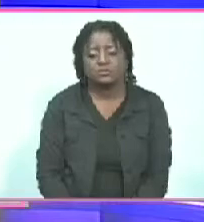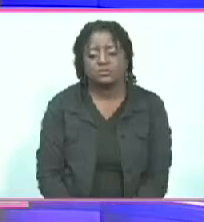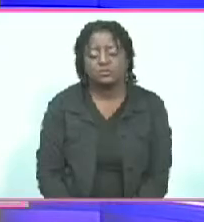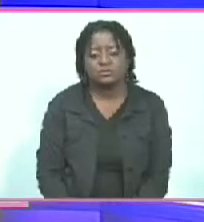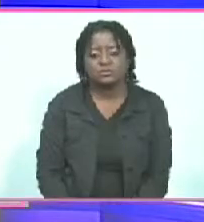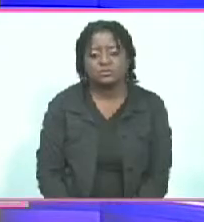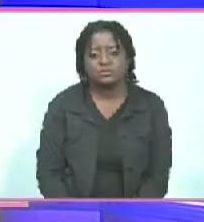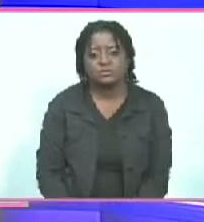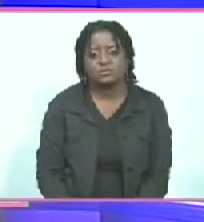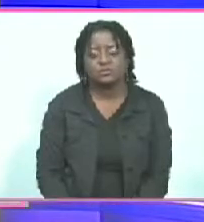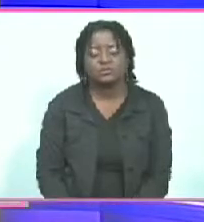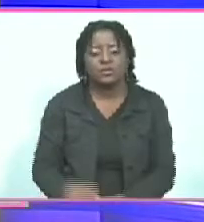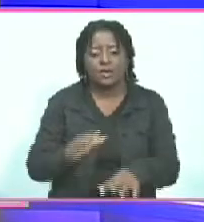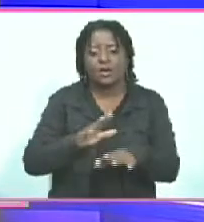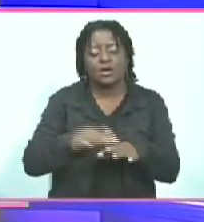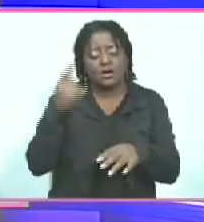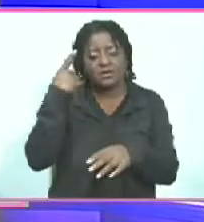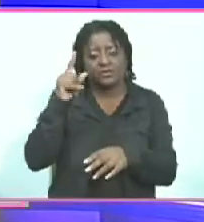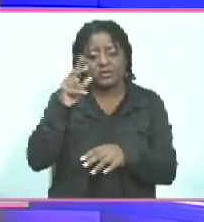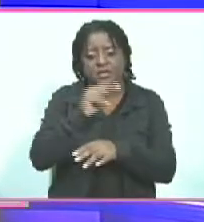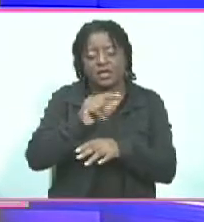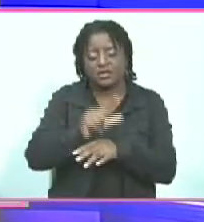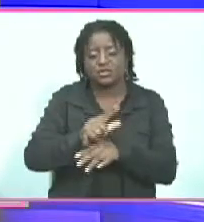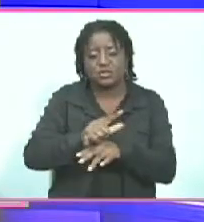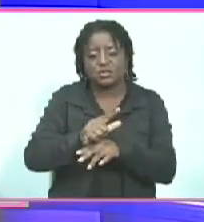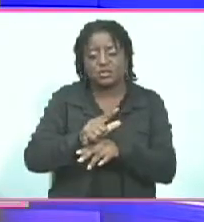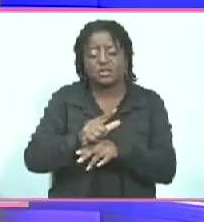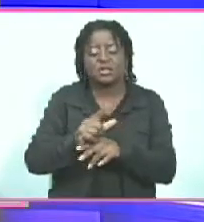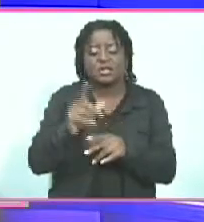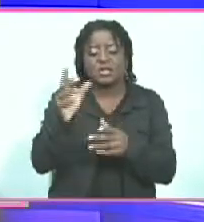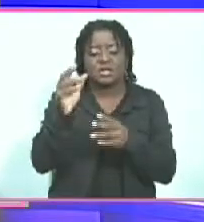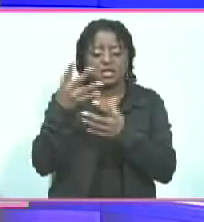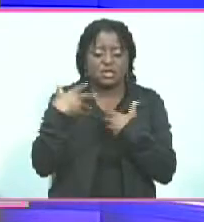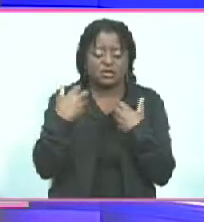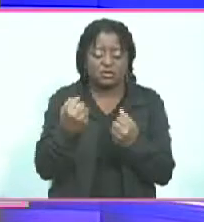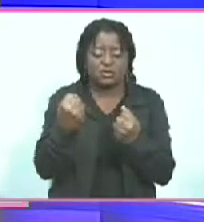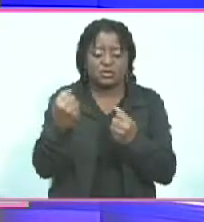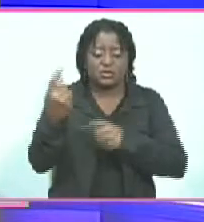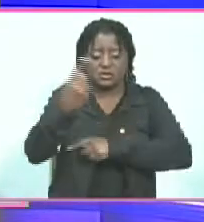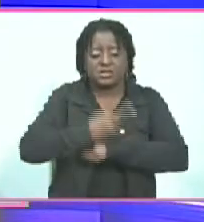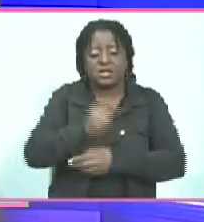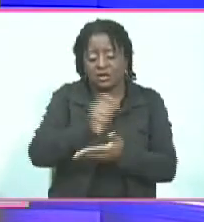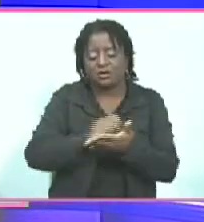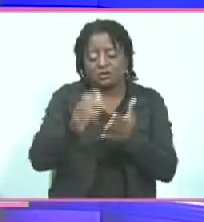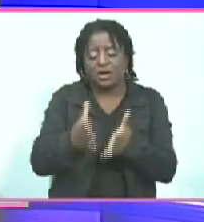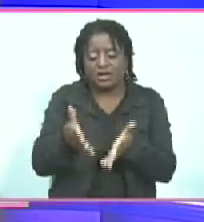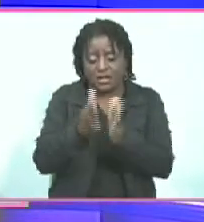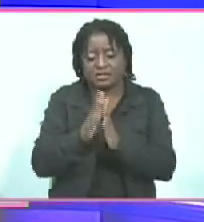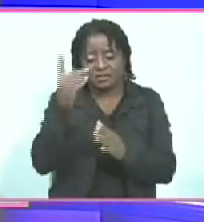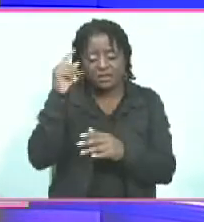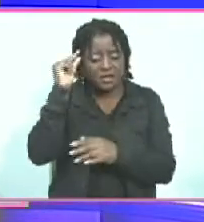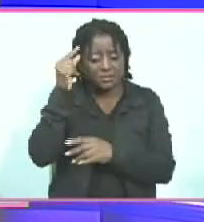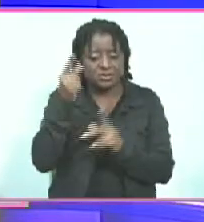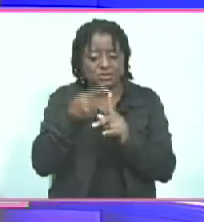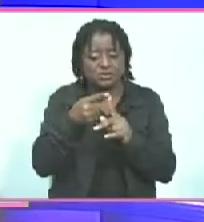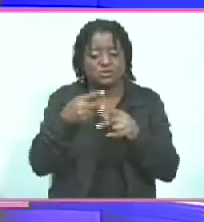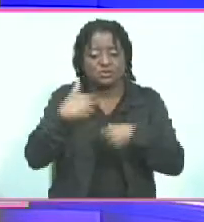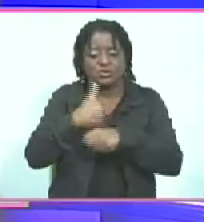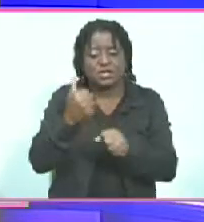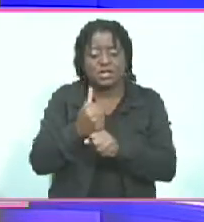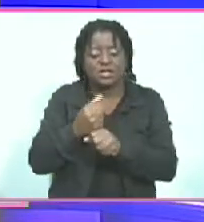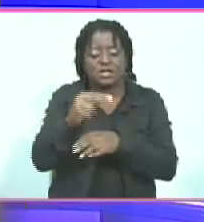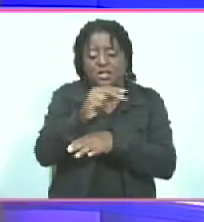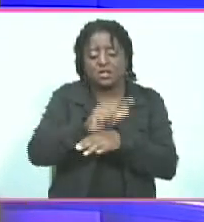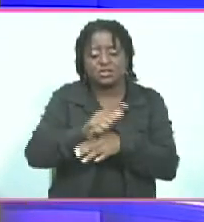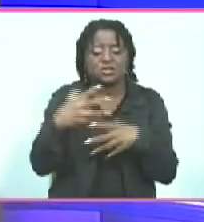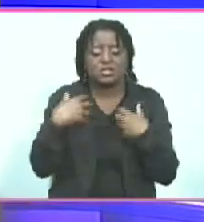A call on this National Heroes Day for the government to move ahead and implement the National Heroes Awards Recognition Program. Good evening, everyone. I'm LaDawn Davis. Thanks so much